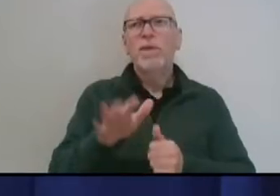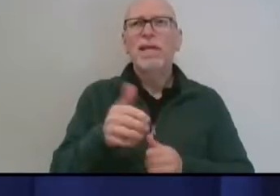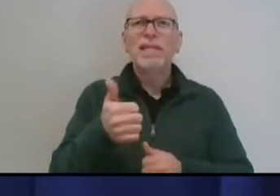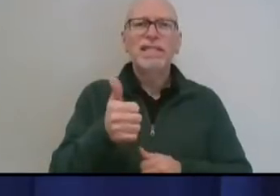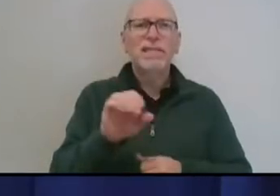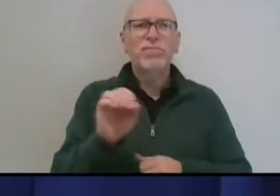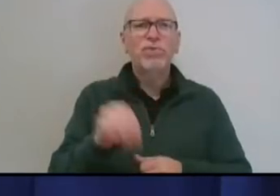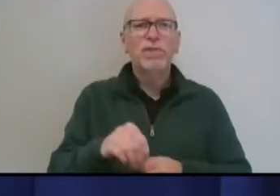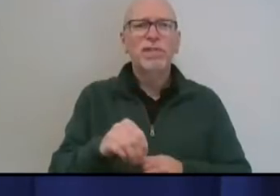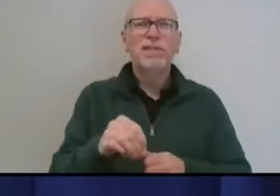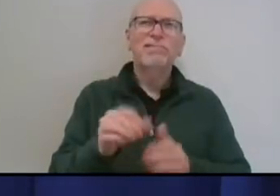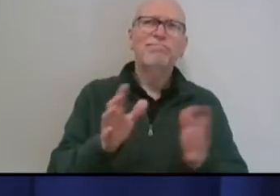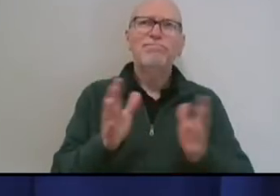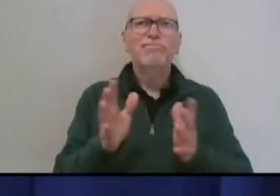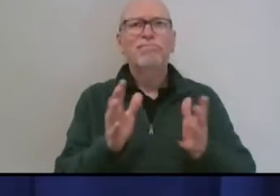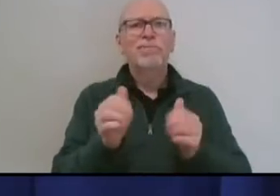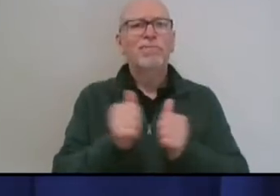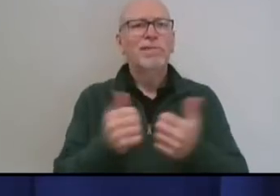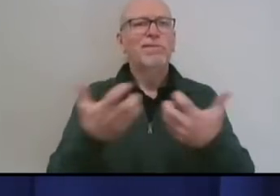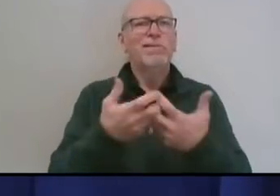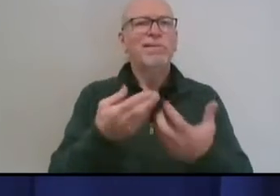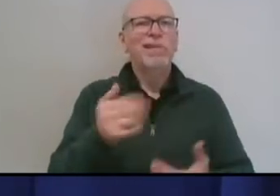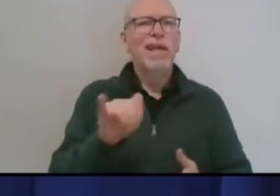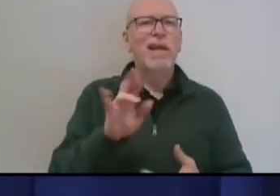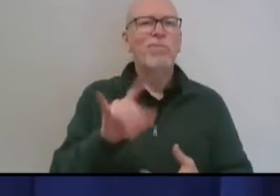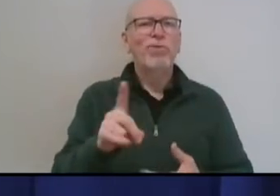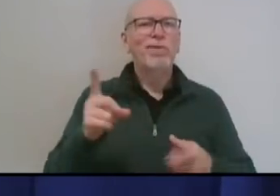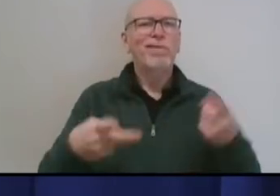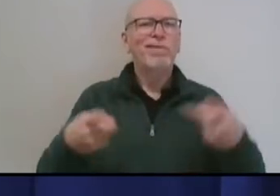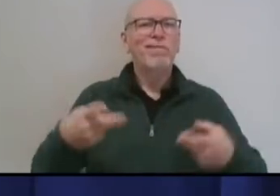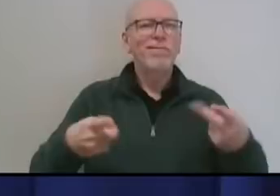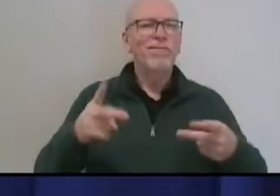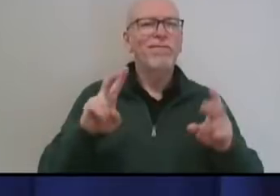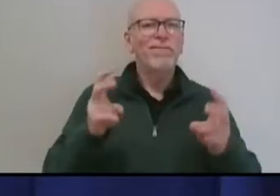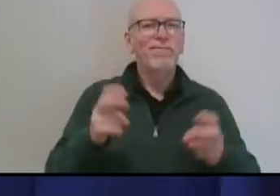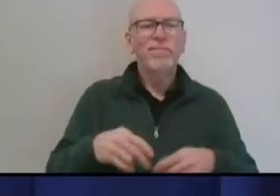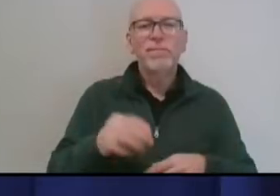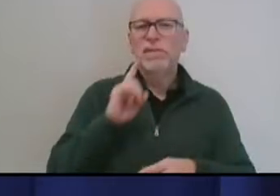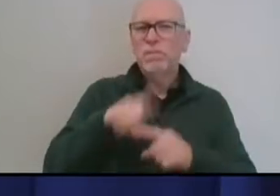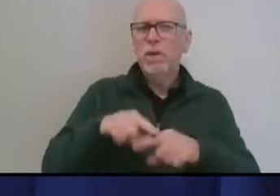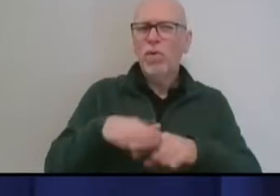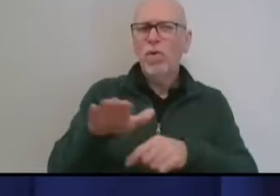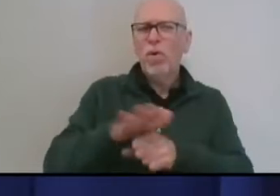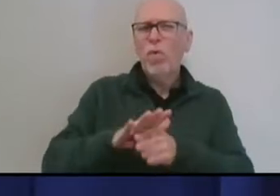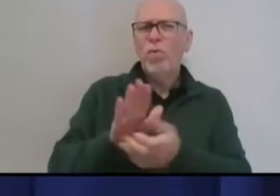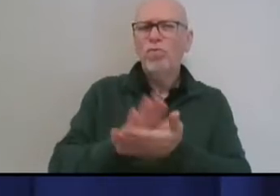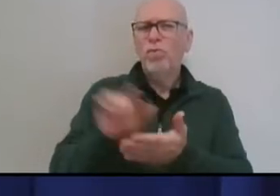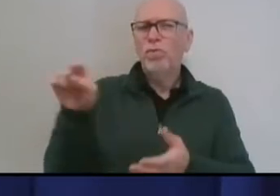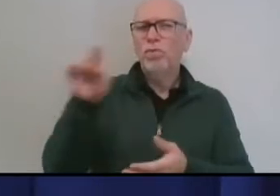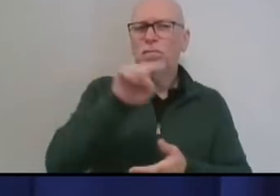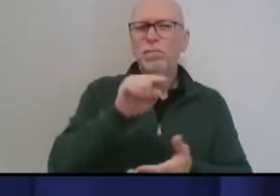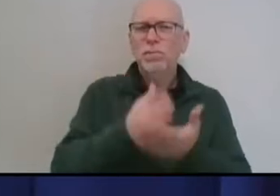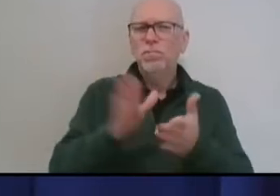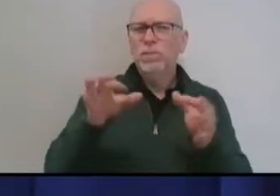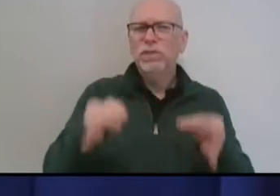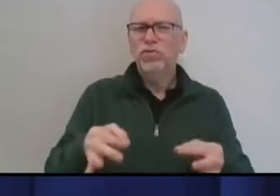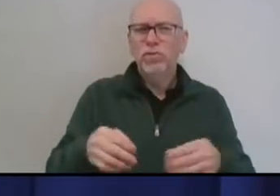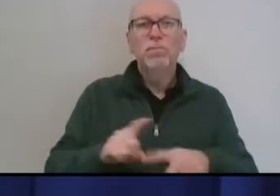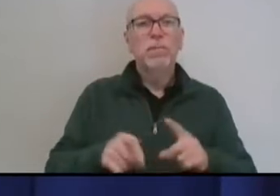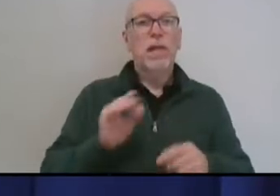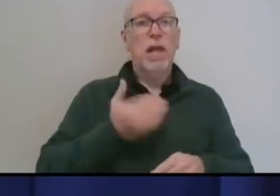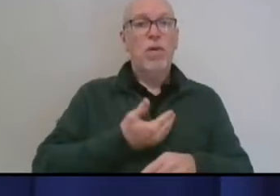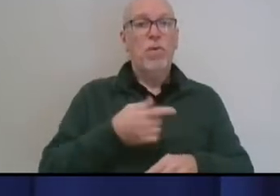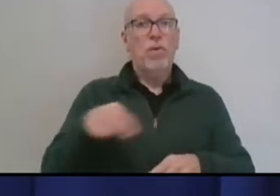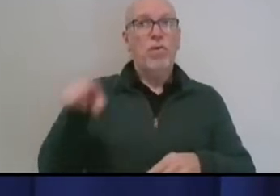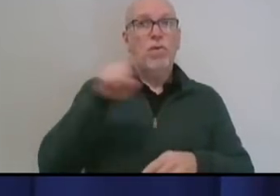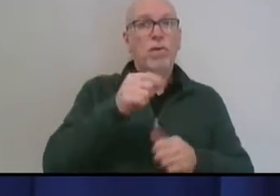some variation of a hybrid model. Again, that's the local decision, but our county metrics,